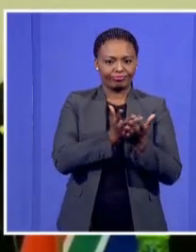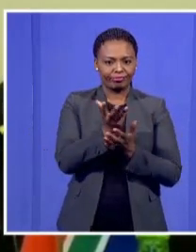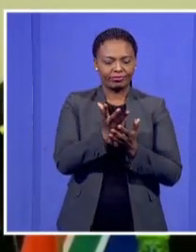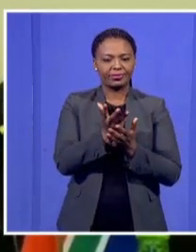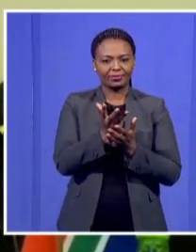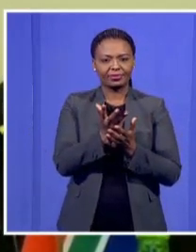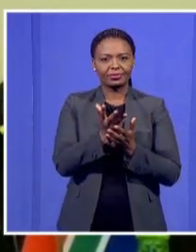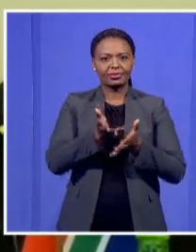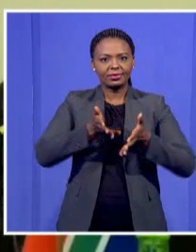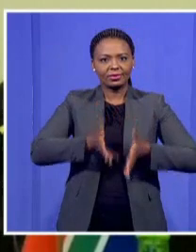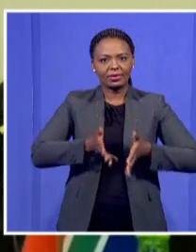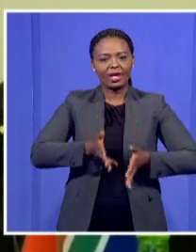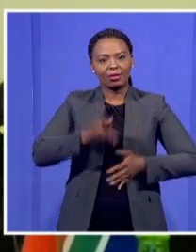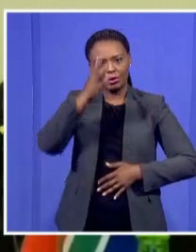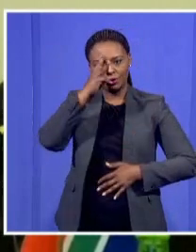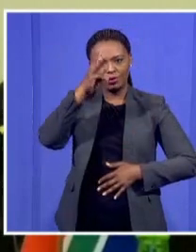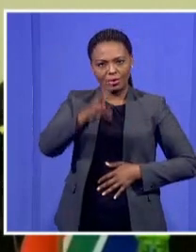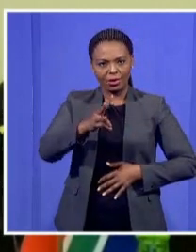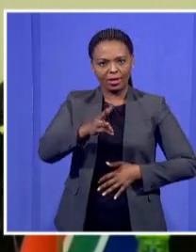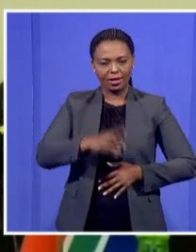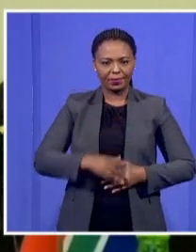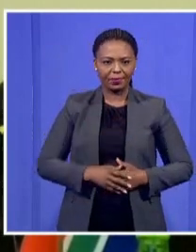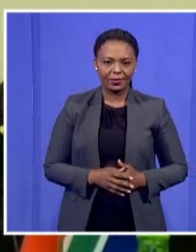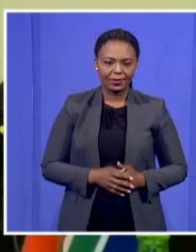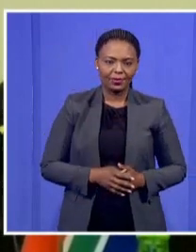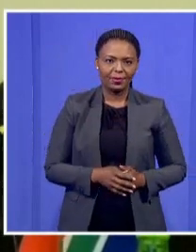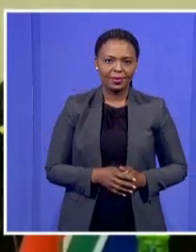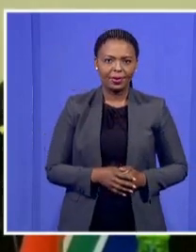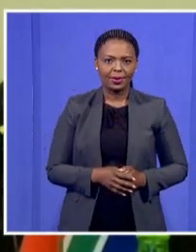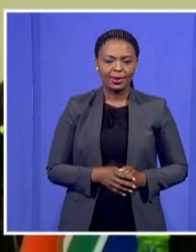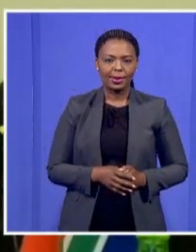of Pretoria. Thank you.